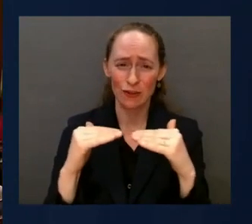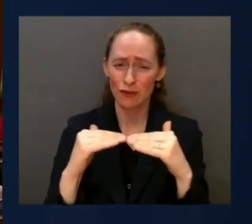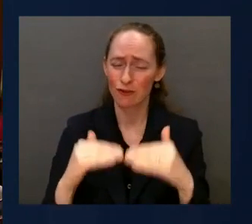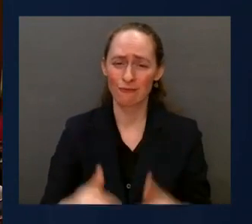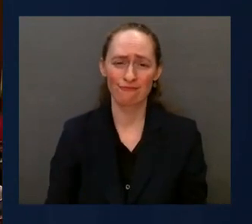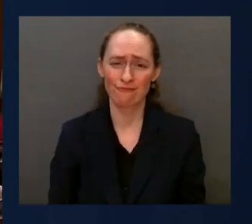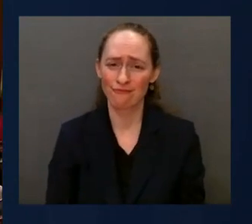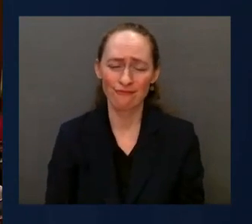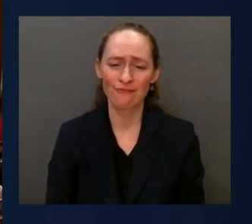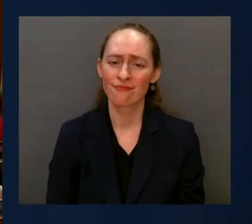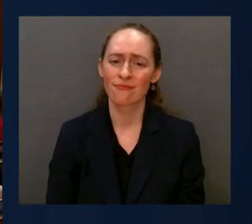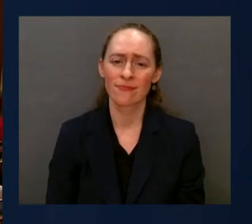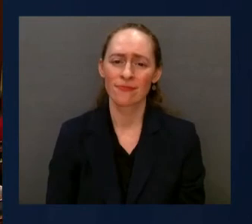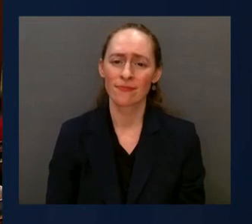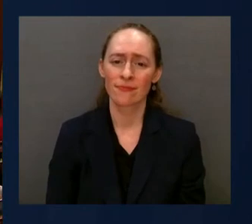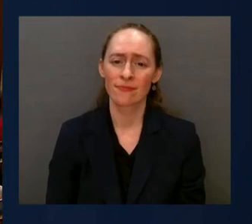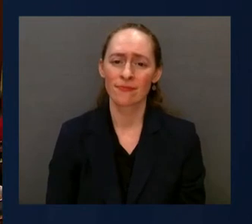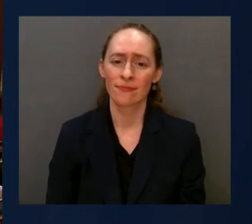Look,